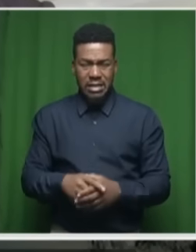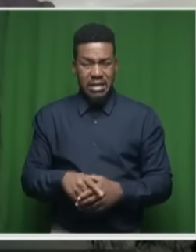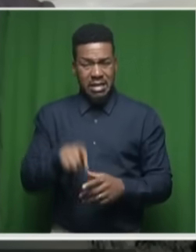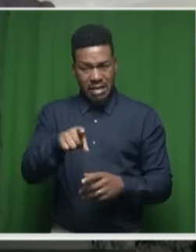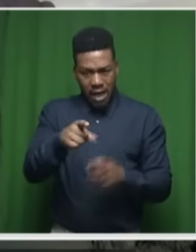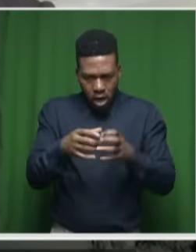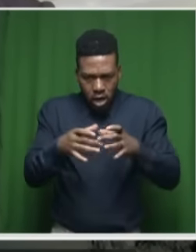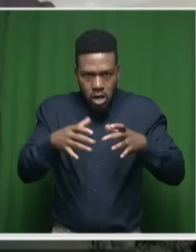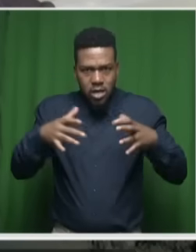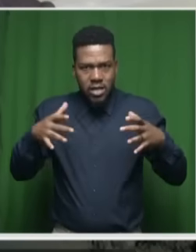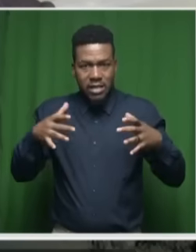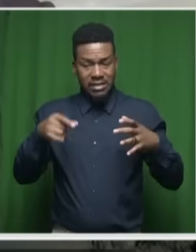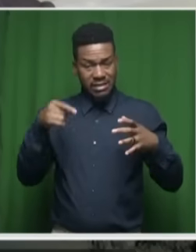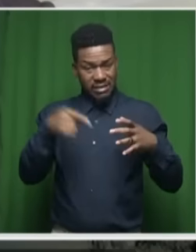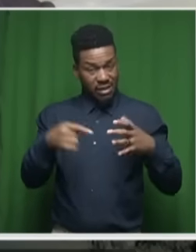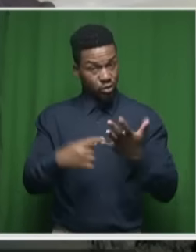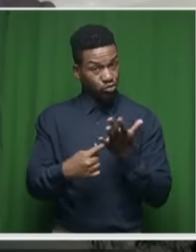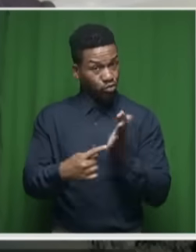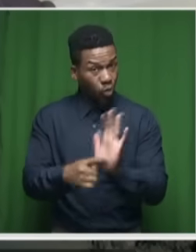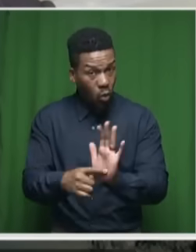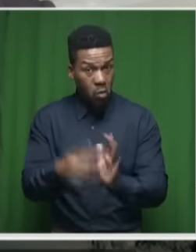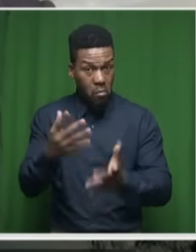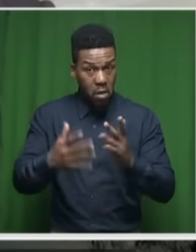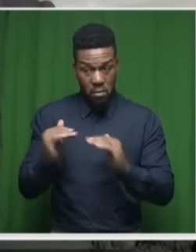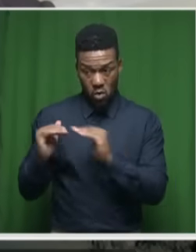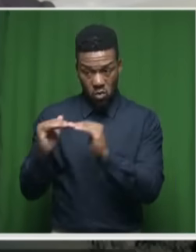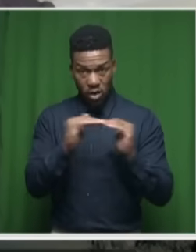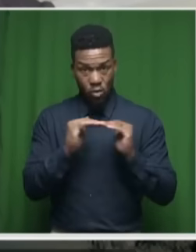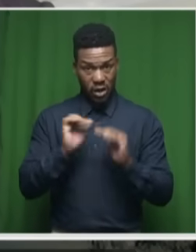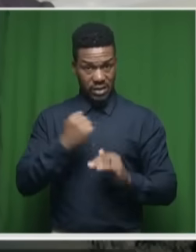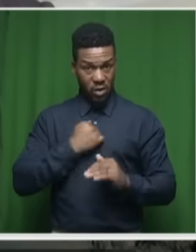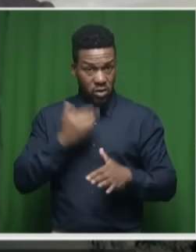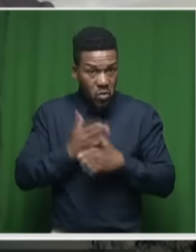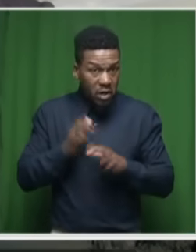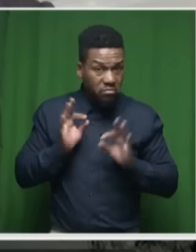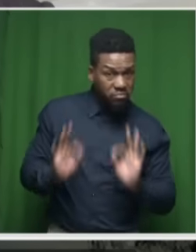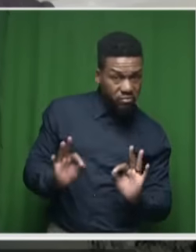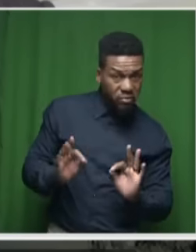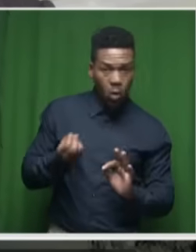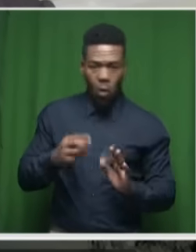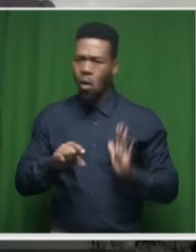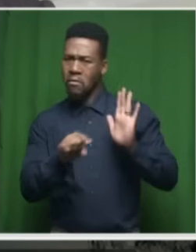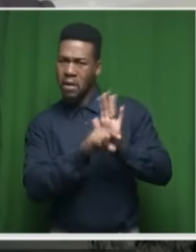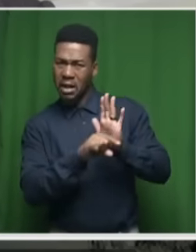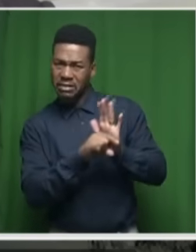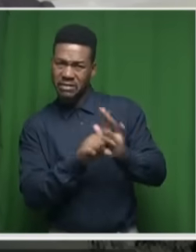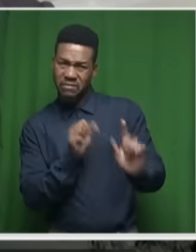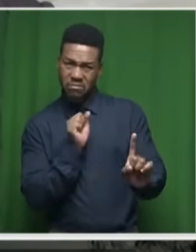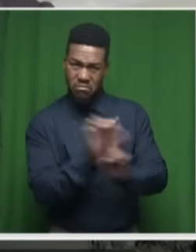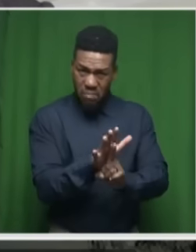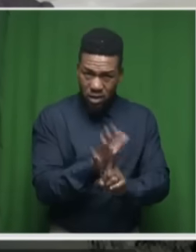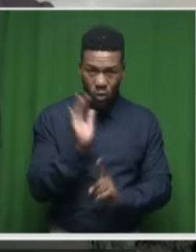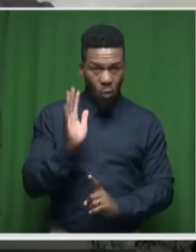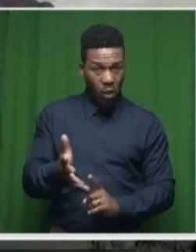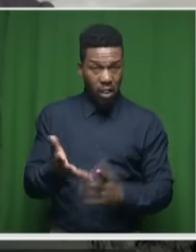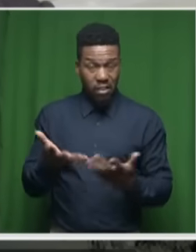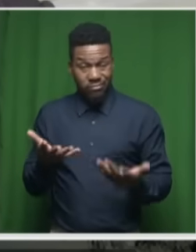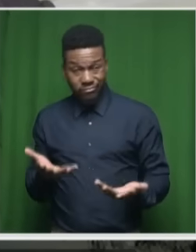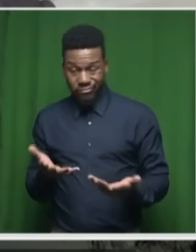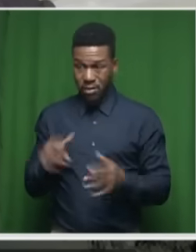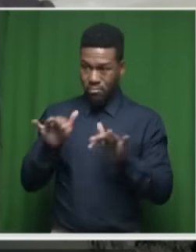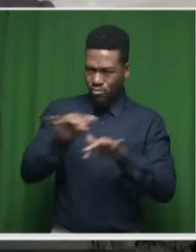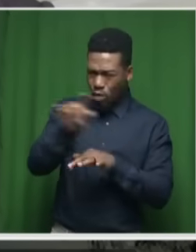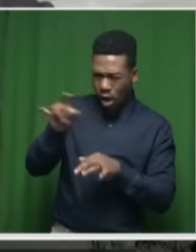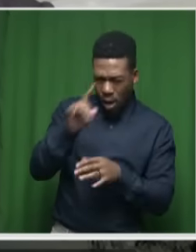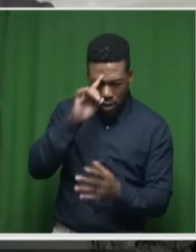independent candidates reflect a sign of a working democracy, or will it have a negative impact on the electorate still to decide on their party